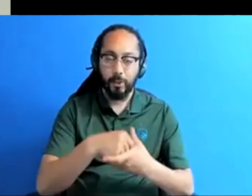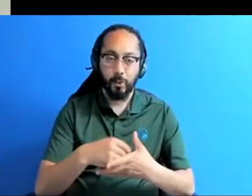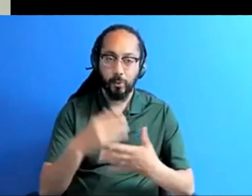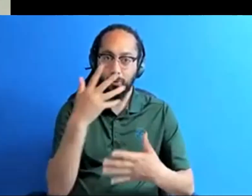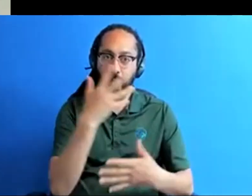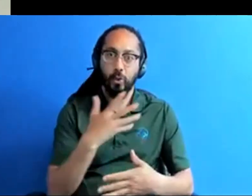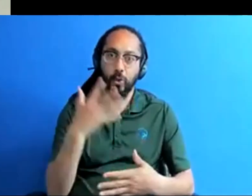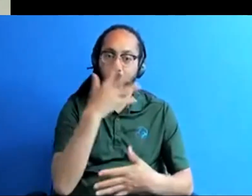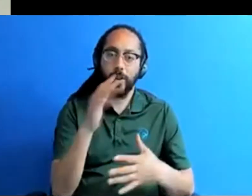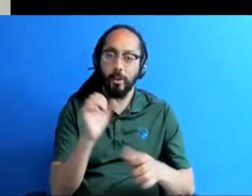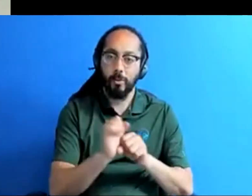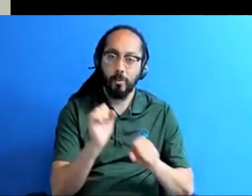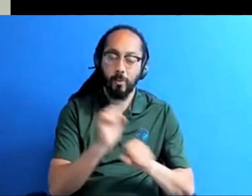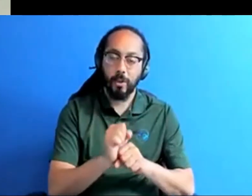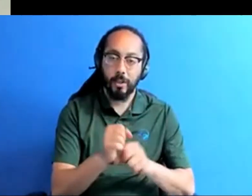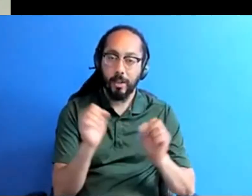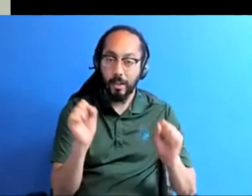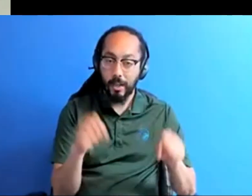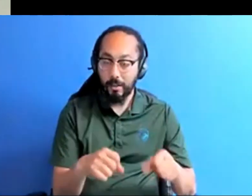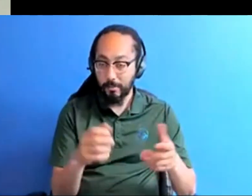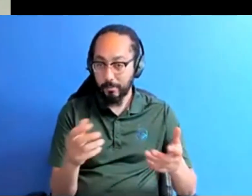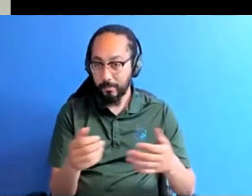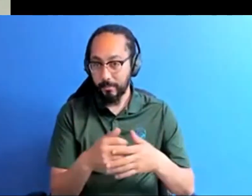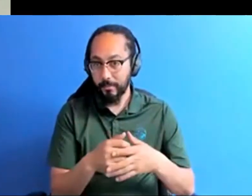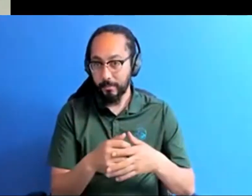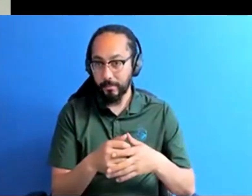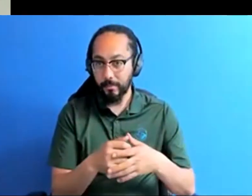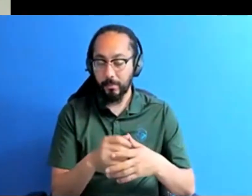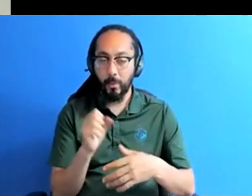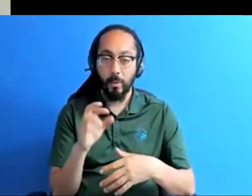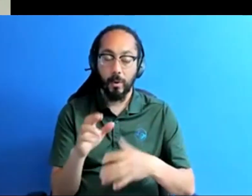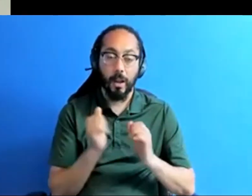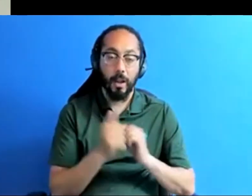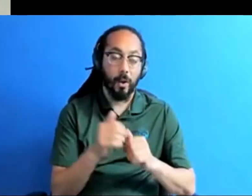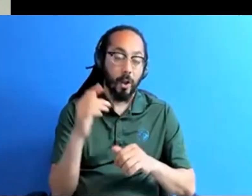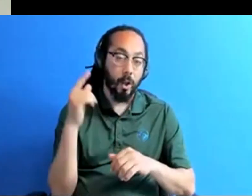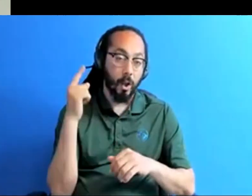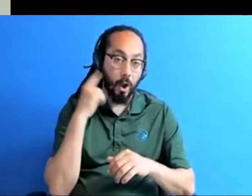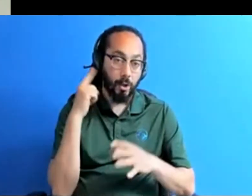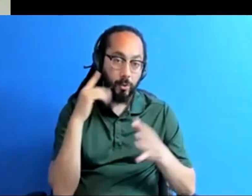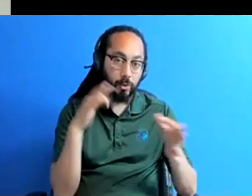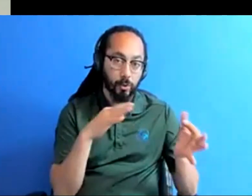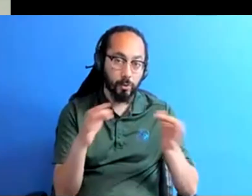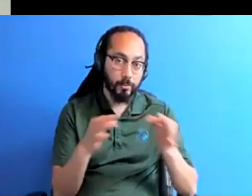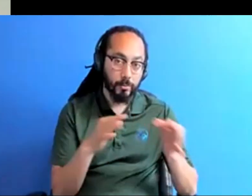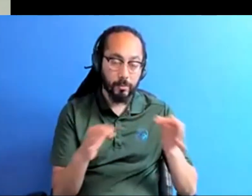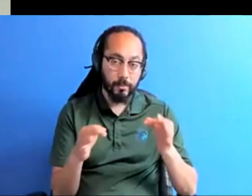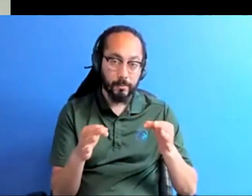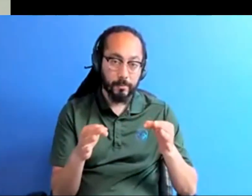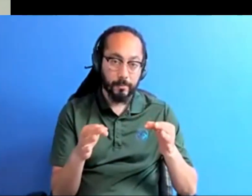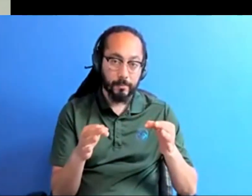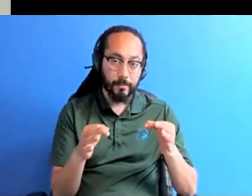being presented? Are there ways that, you know, audio description, for instance, can go beyond